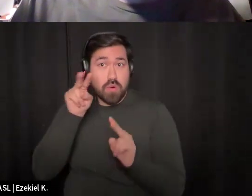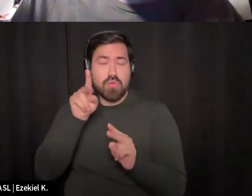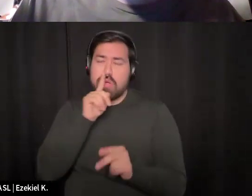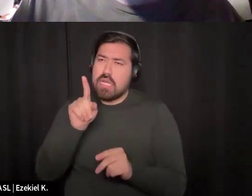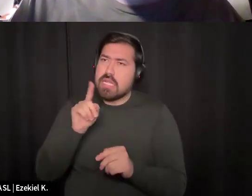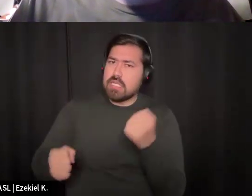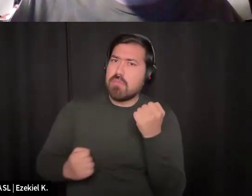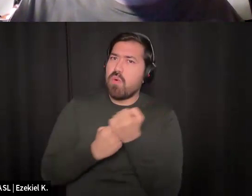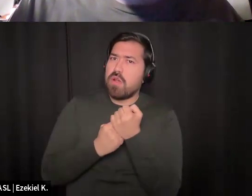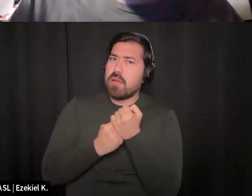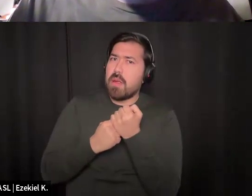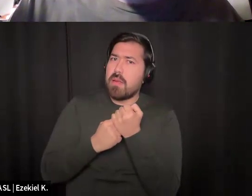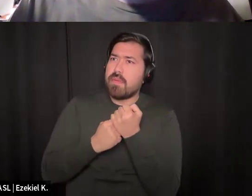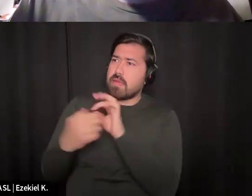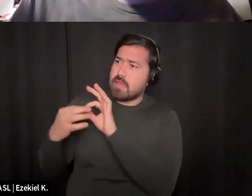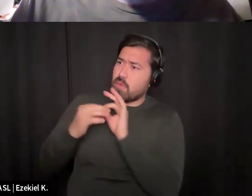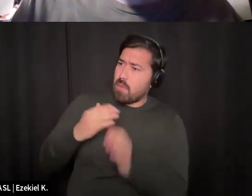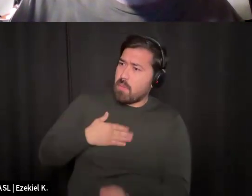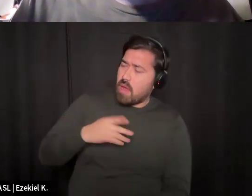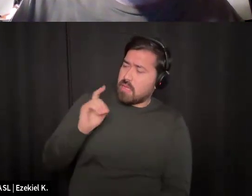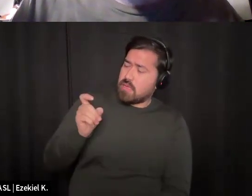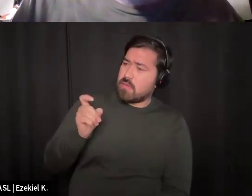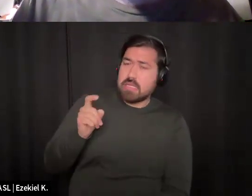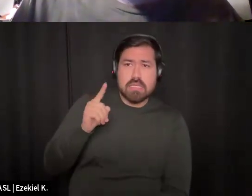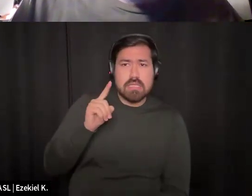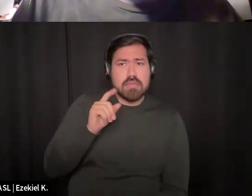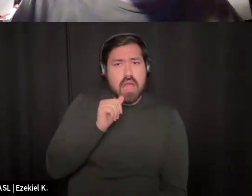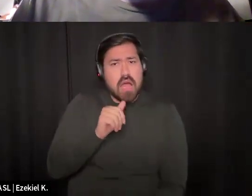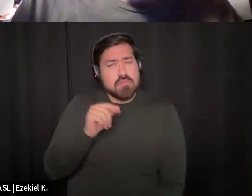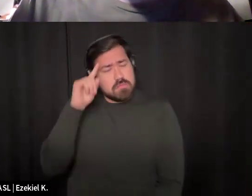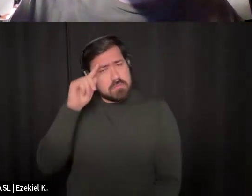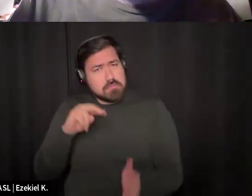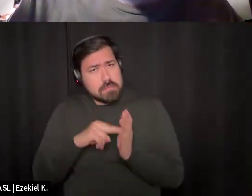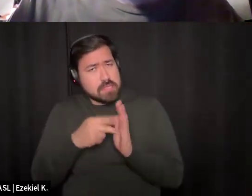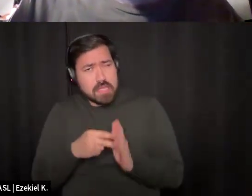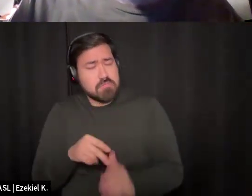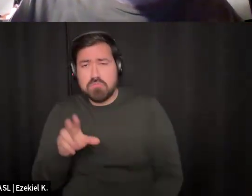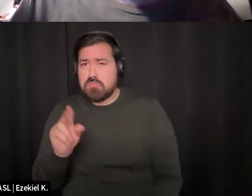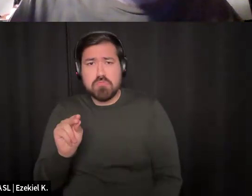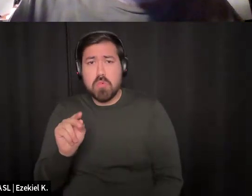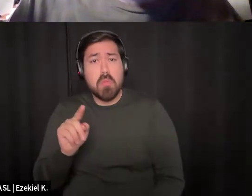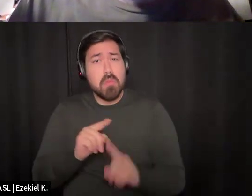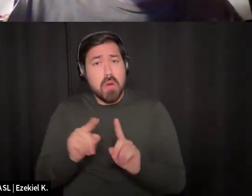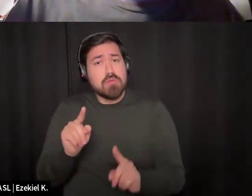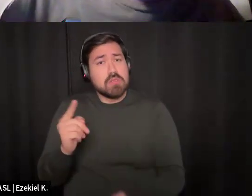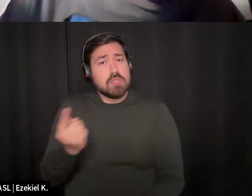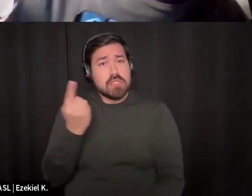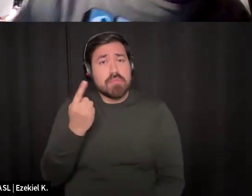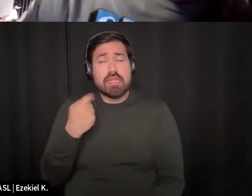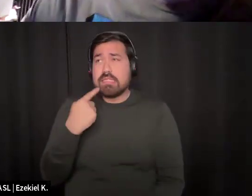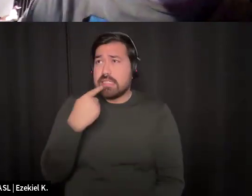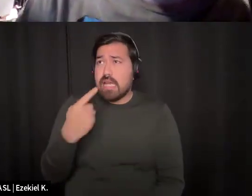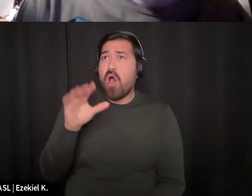me because of my disability, and it wasn't something I did intentionally, and it wasn't something that somebody said